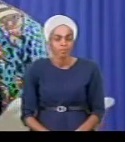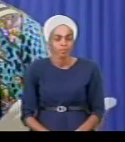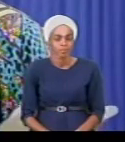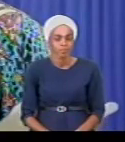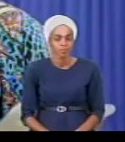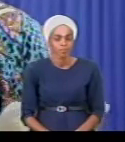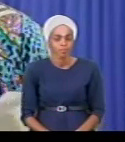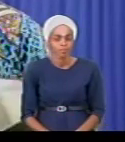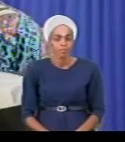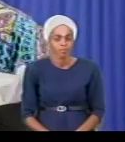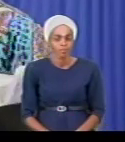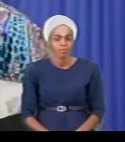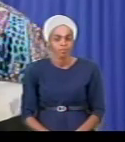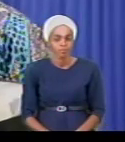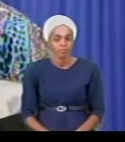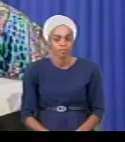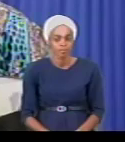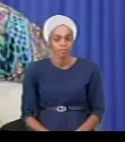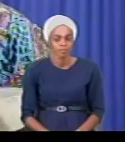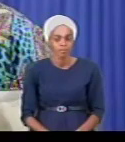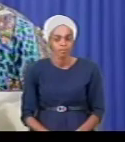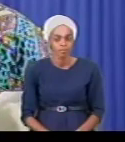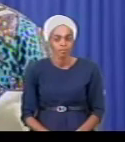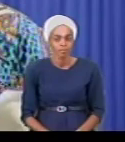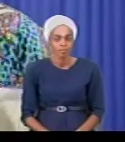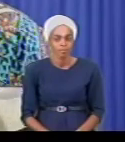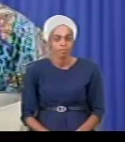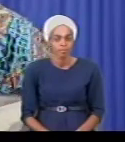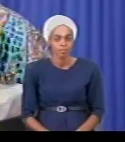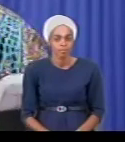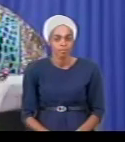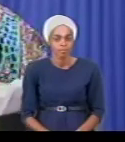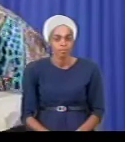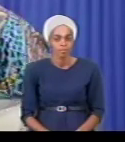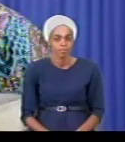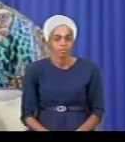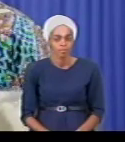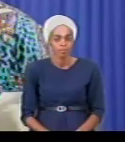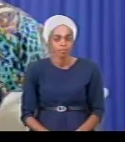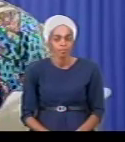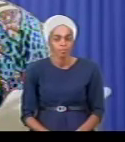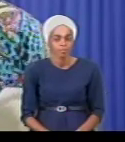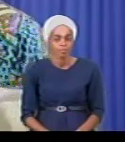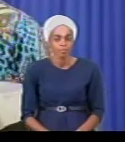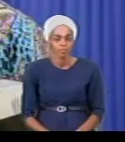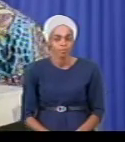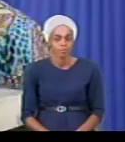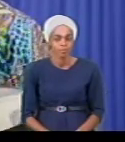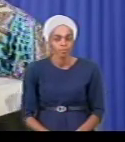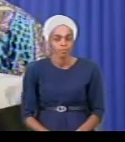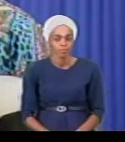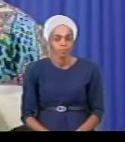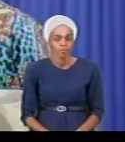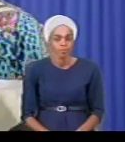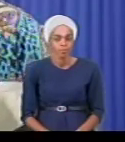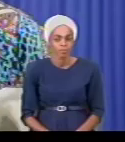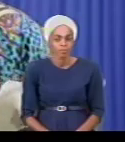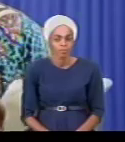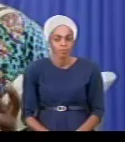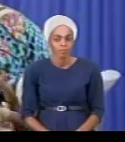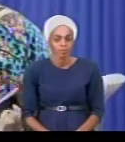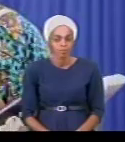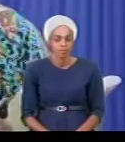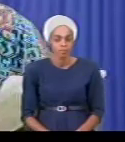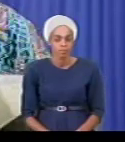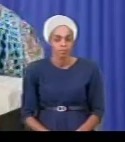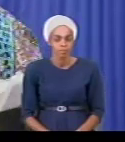yen mo ti ni irora ni igbaya mi o le sumo gbogbo eyan lo mo pe mo sanra awon to